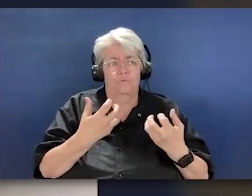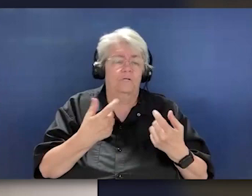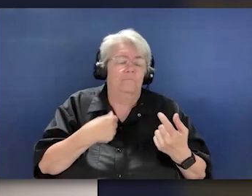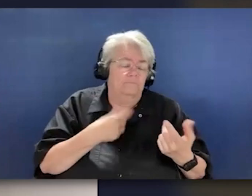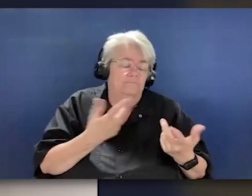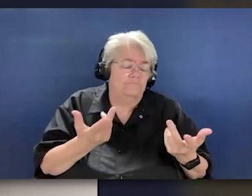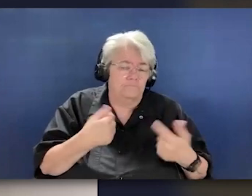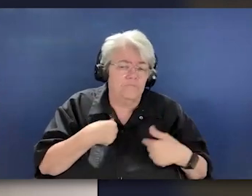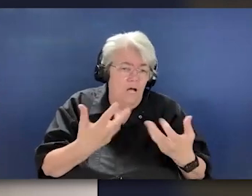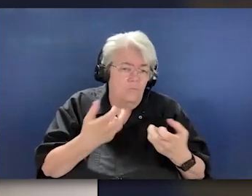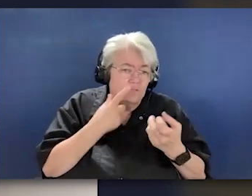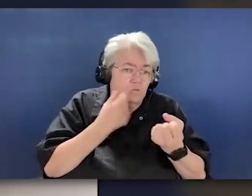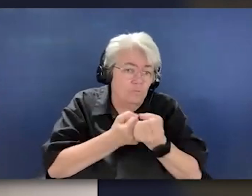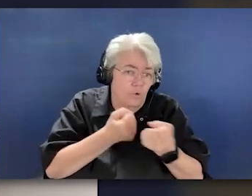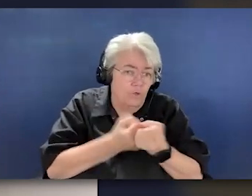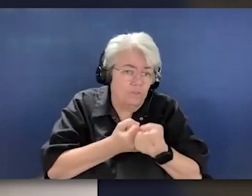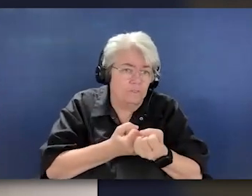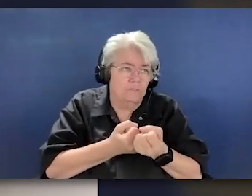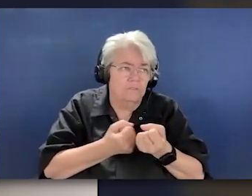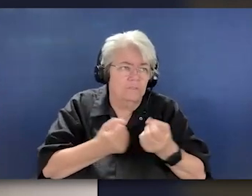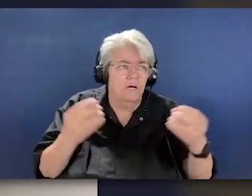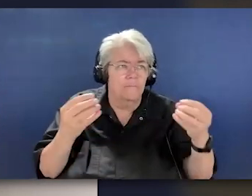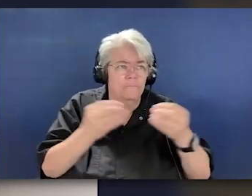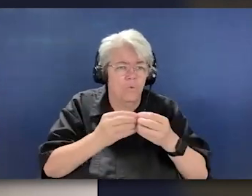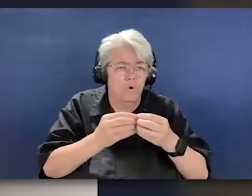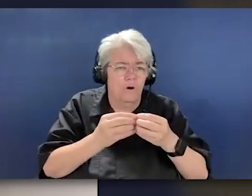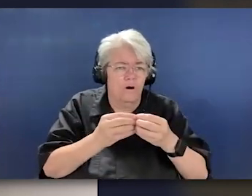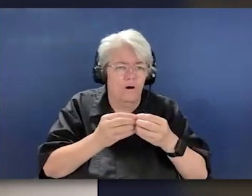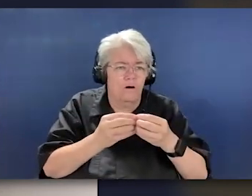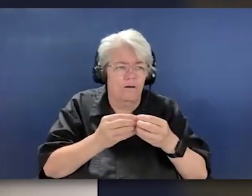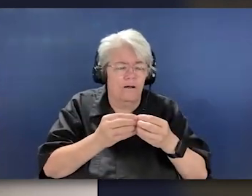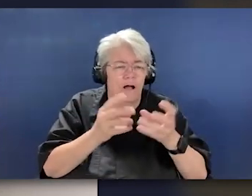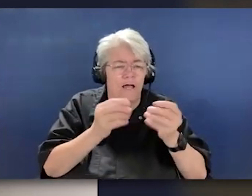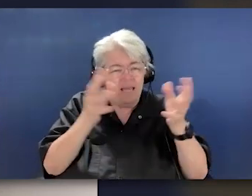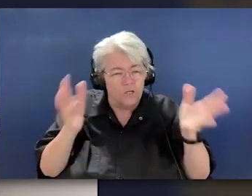I would like to be able to support, I think, more centrally the innovation